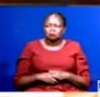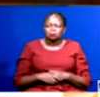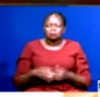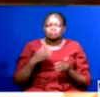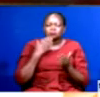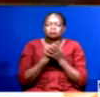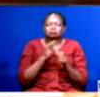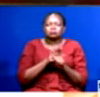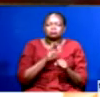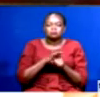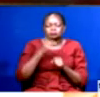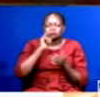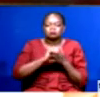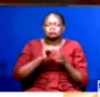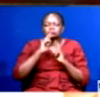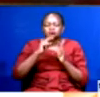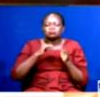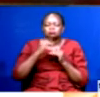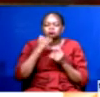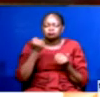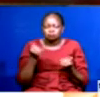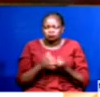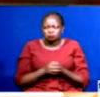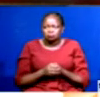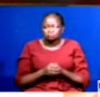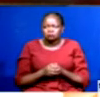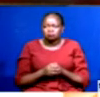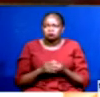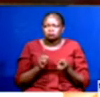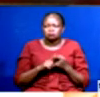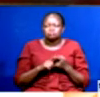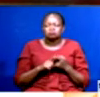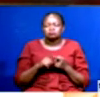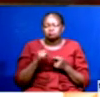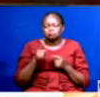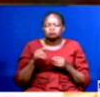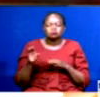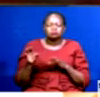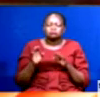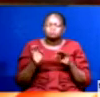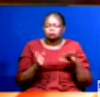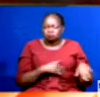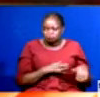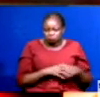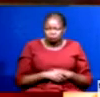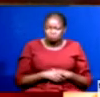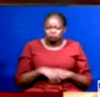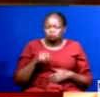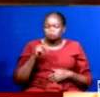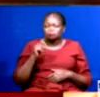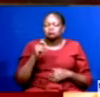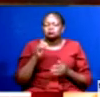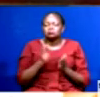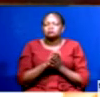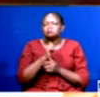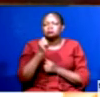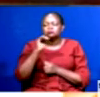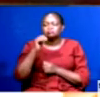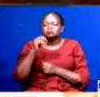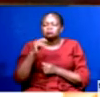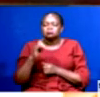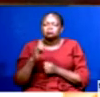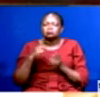move for that report. All the best to Aching. Moving on, Josephat Kiprotich and Valentine Jepkoech won the